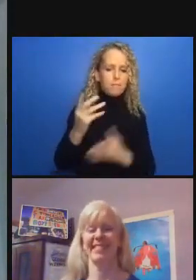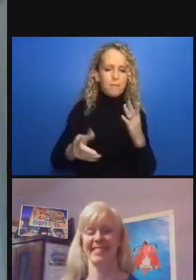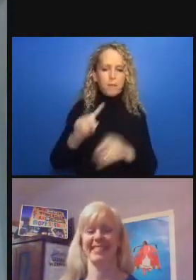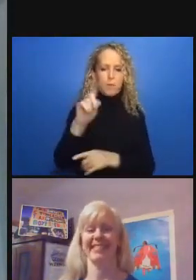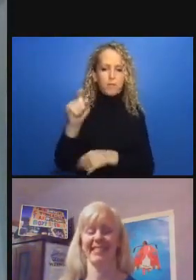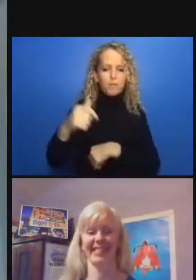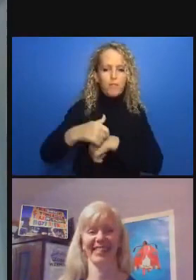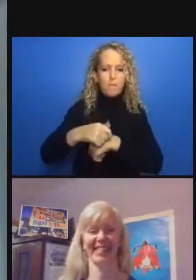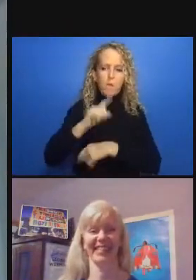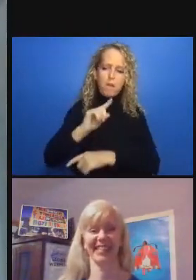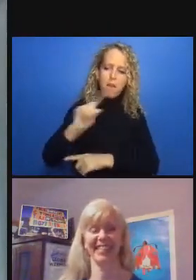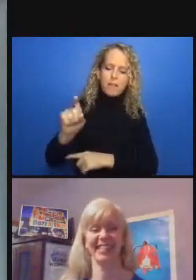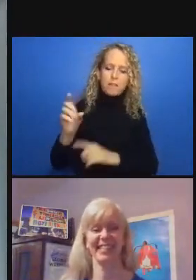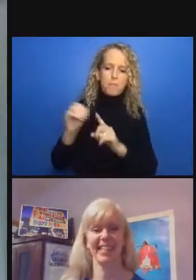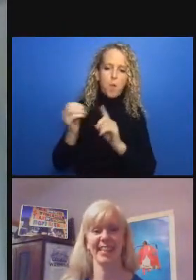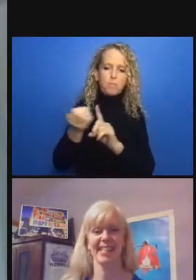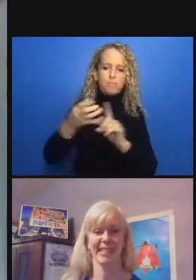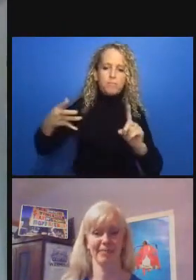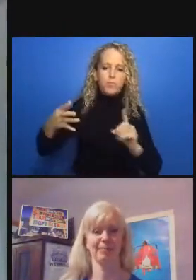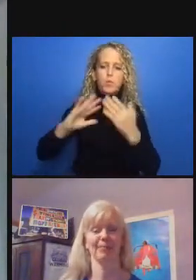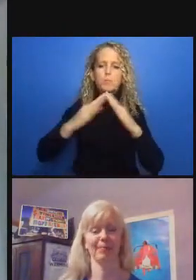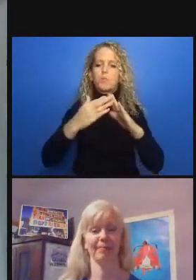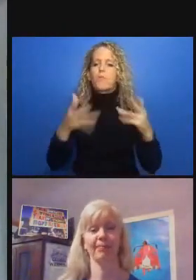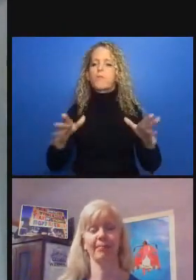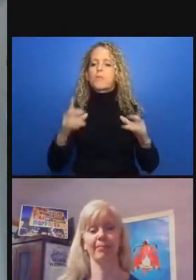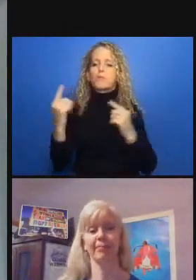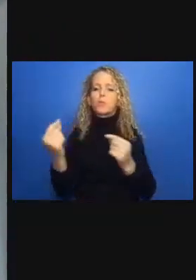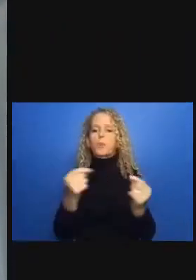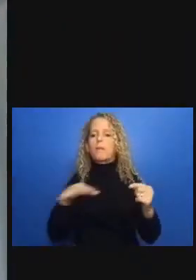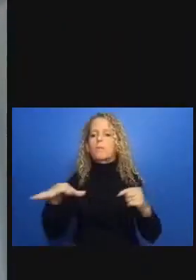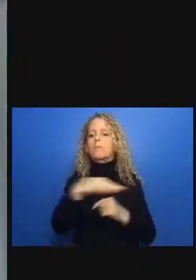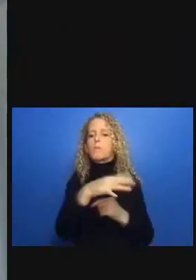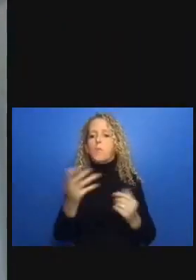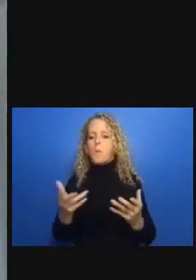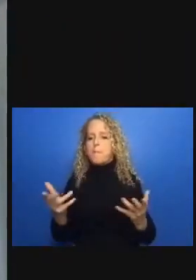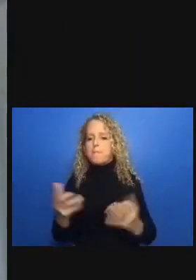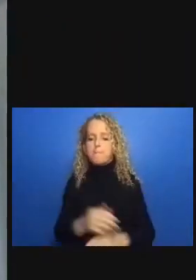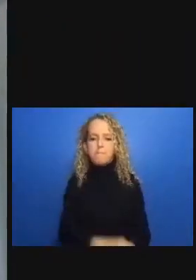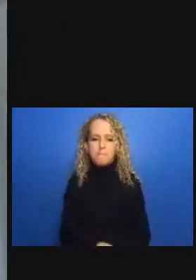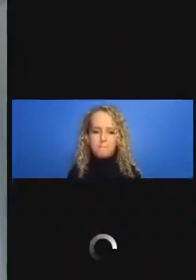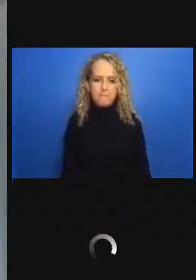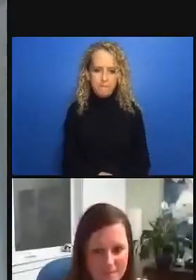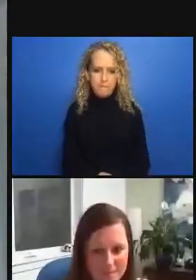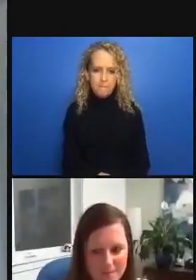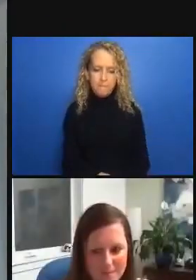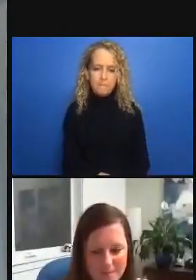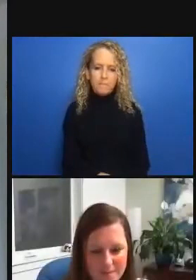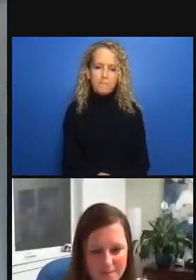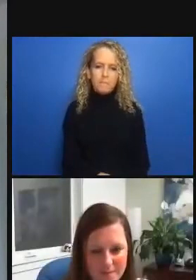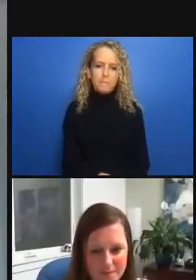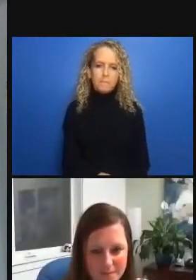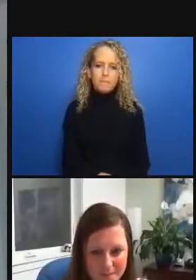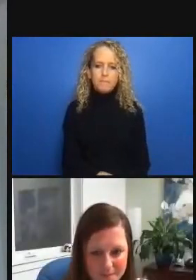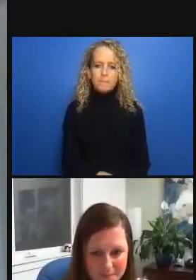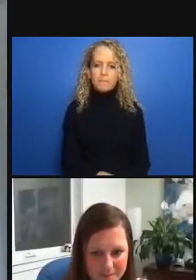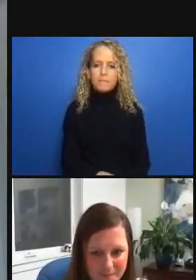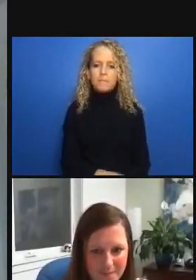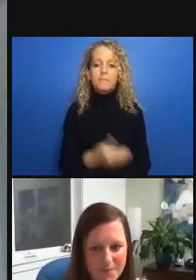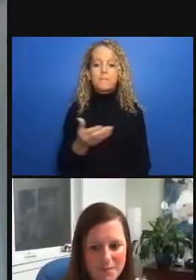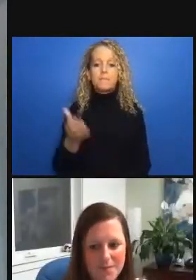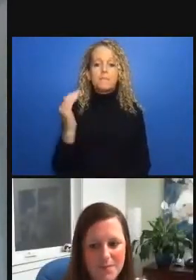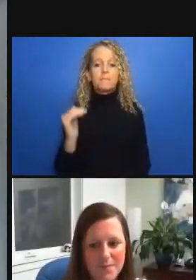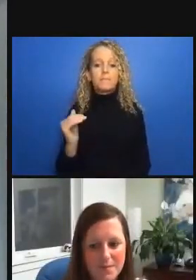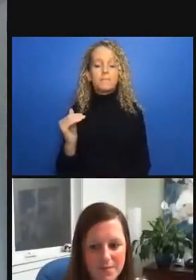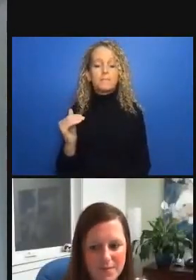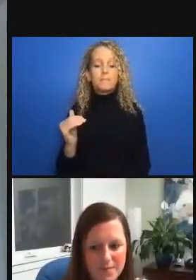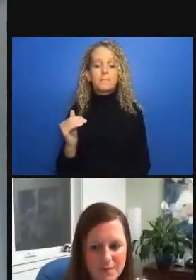to give you an opportunity to talk more about that, because that would be great. Excellent. Okay. So for our third panel member, we're